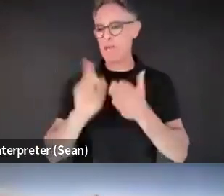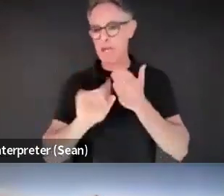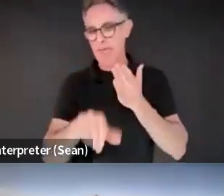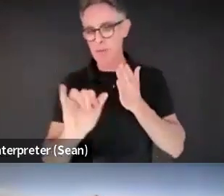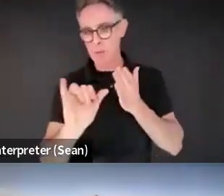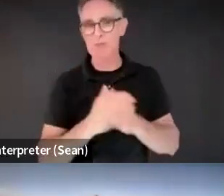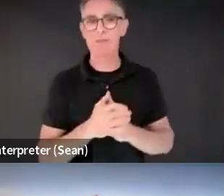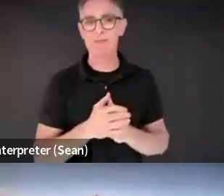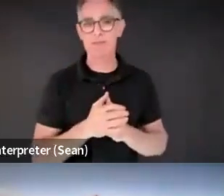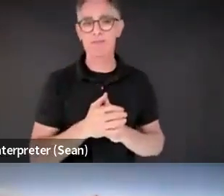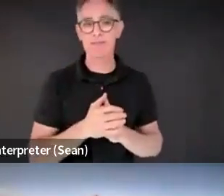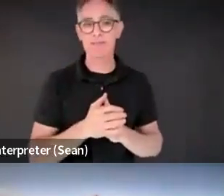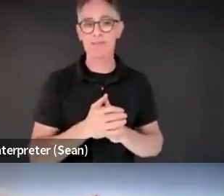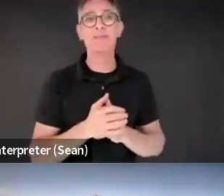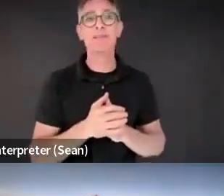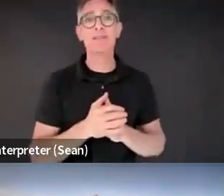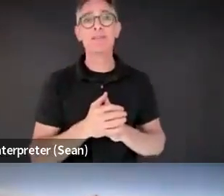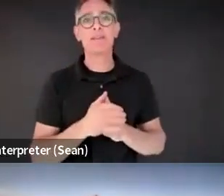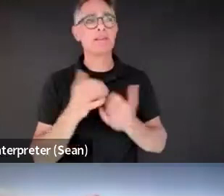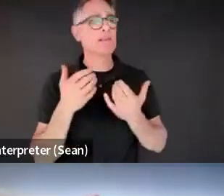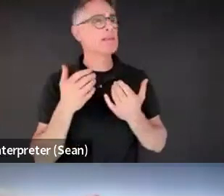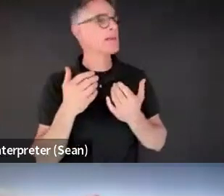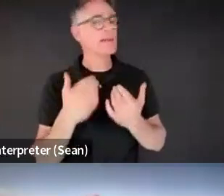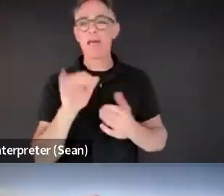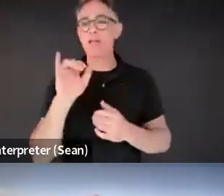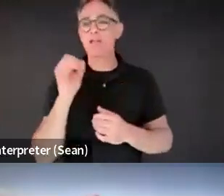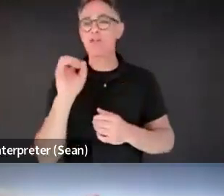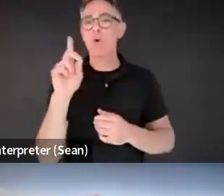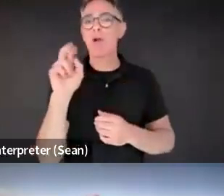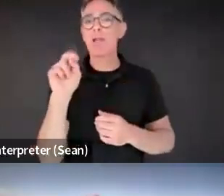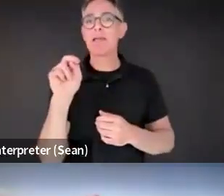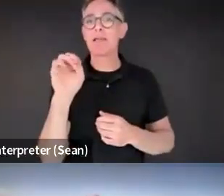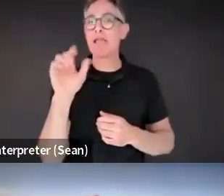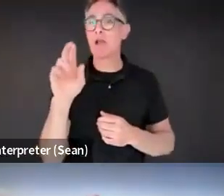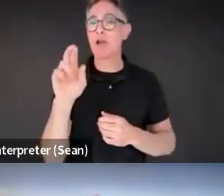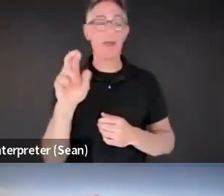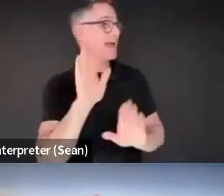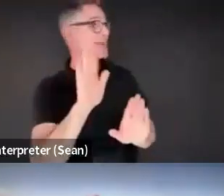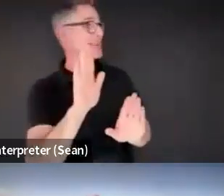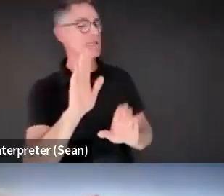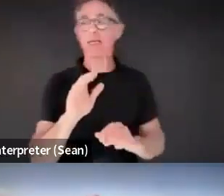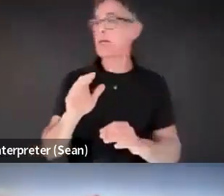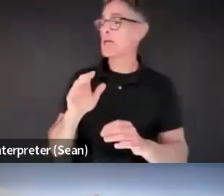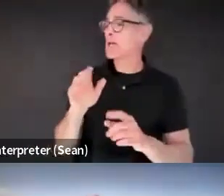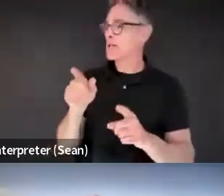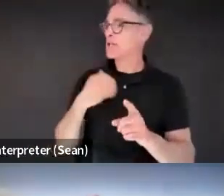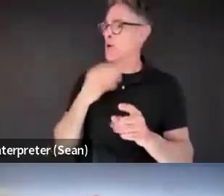Alrighty. Is that Jordan Eller? Excellent. Happy Friday. Do you have the everyone. notice? Do you have